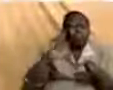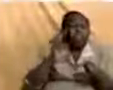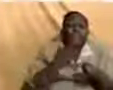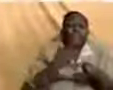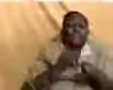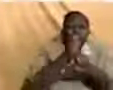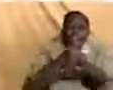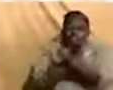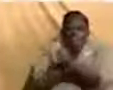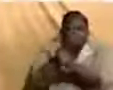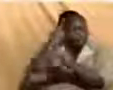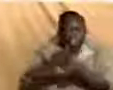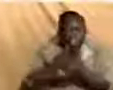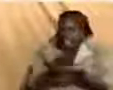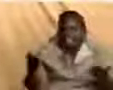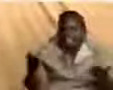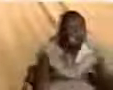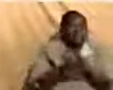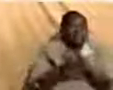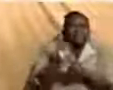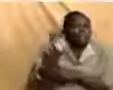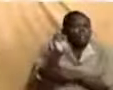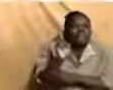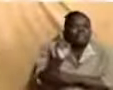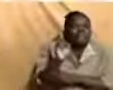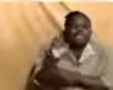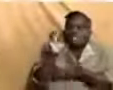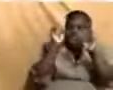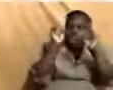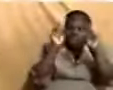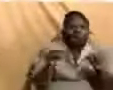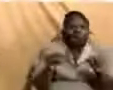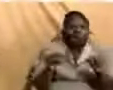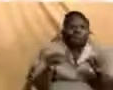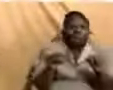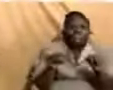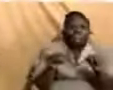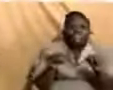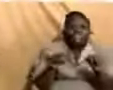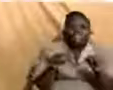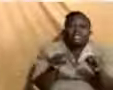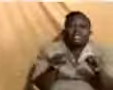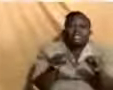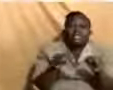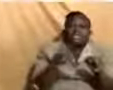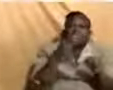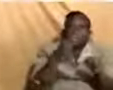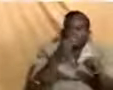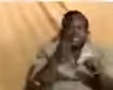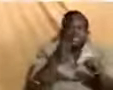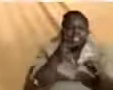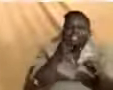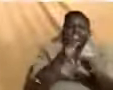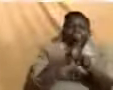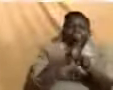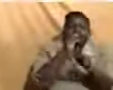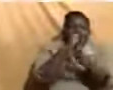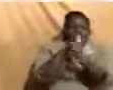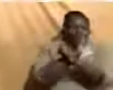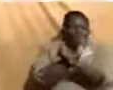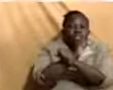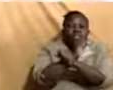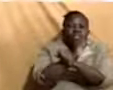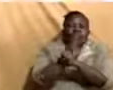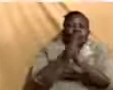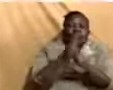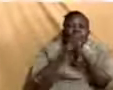immunity for anything he does as president. If you grant him immunity for anything he does as president, then he'll be immune from any action such as what he did in